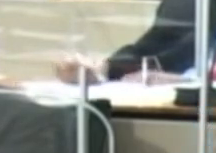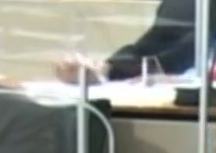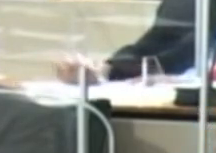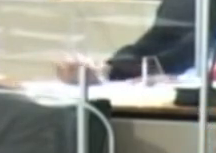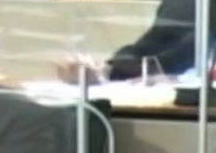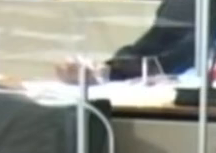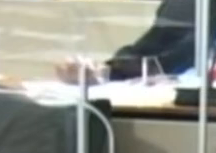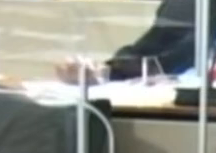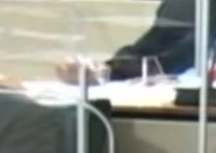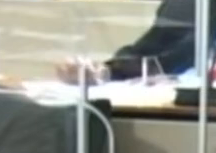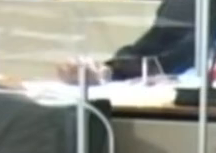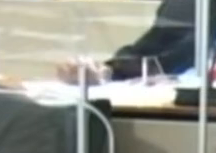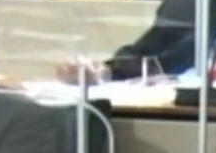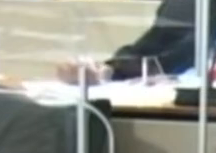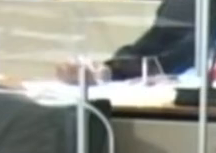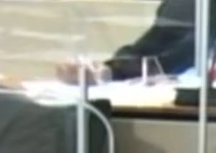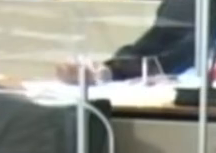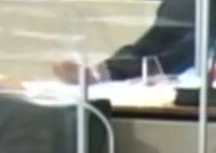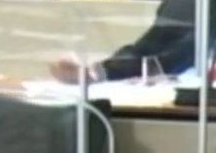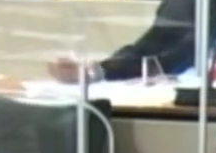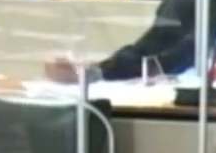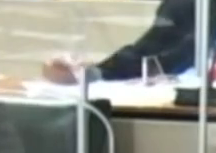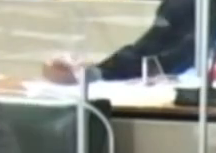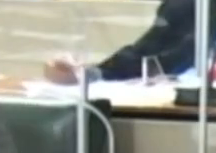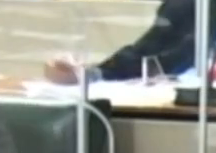to 50. So,